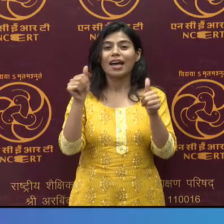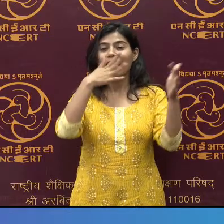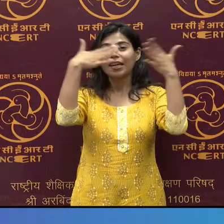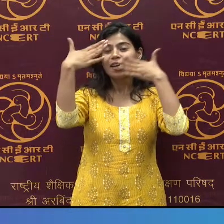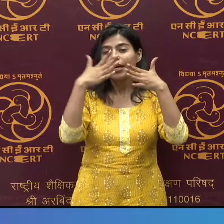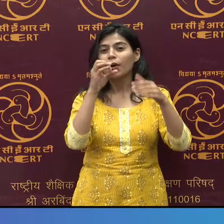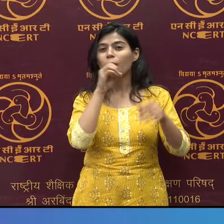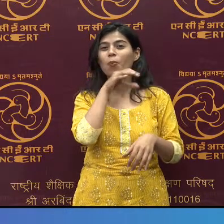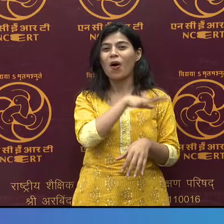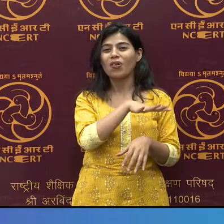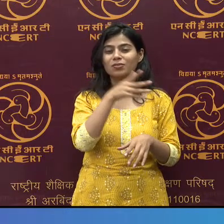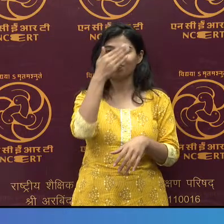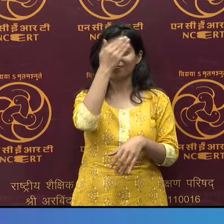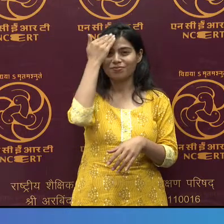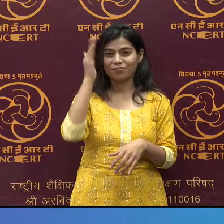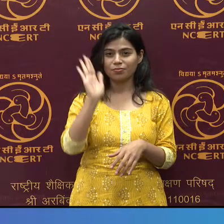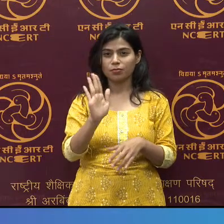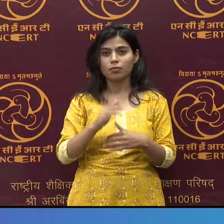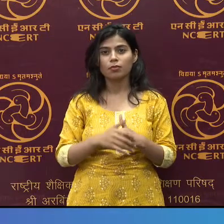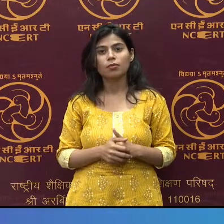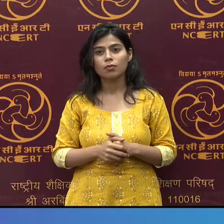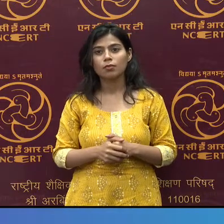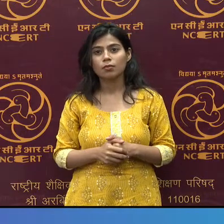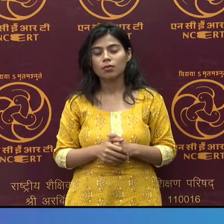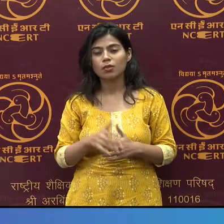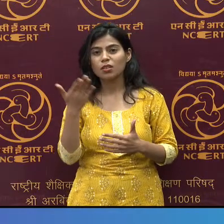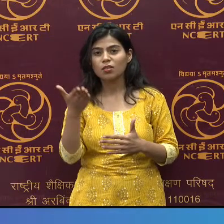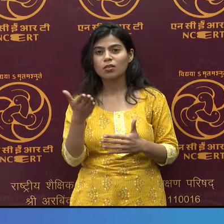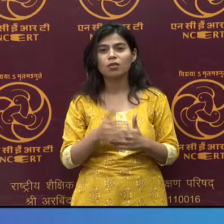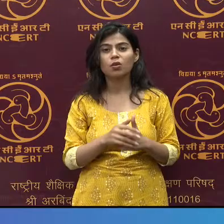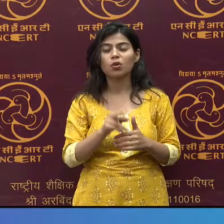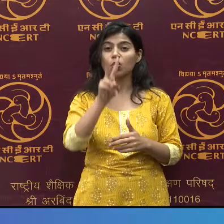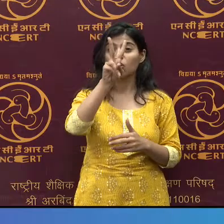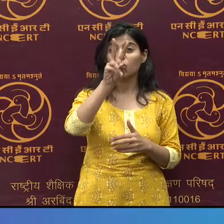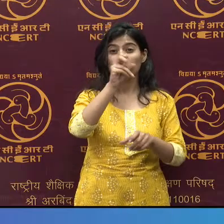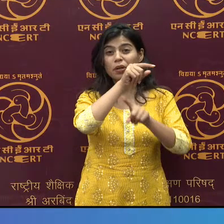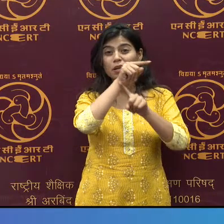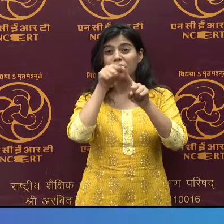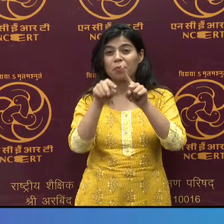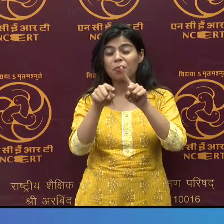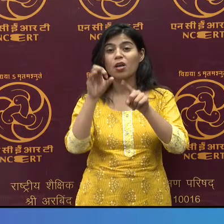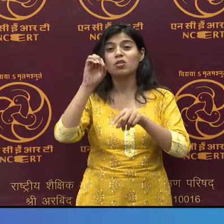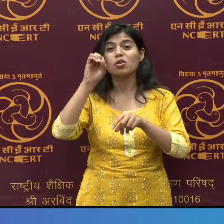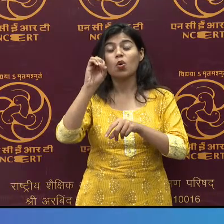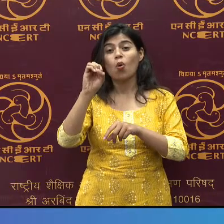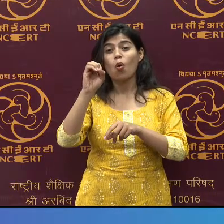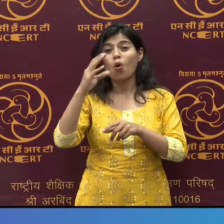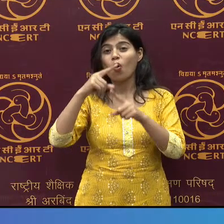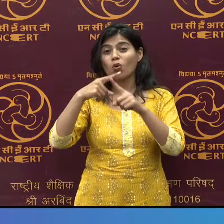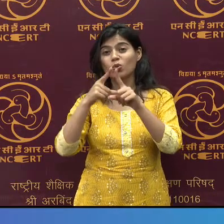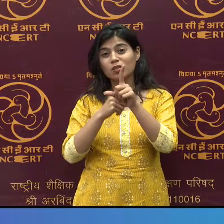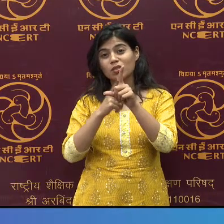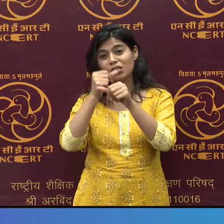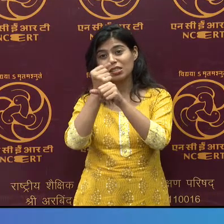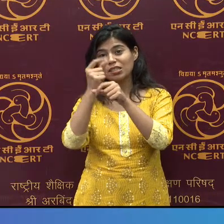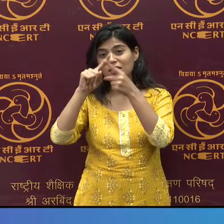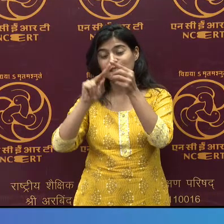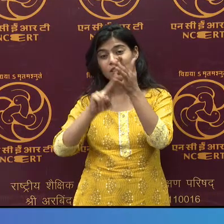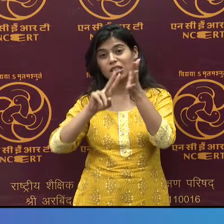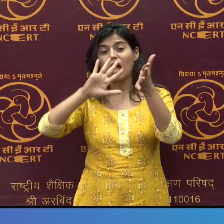only, so you can mention that there is 20% of oxygen component in the